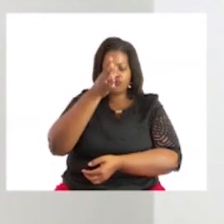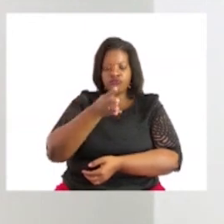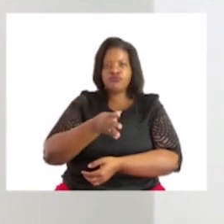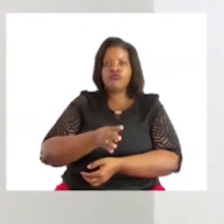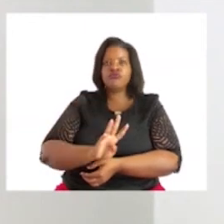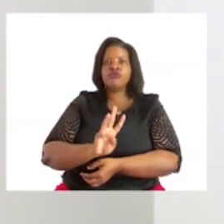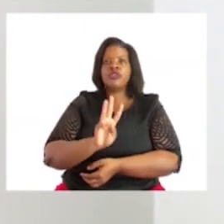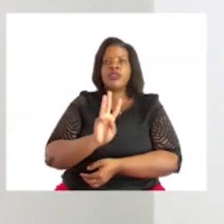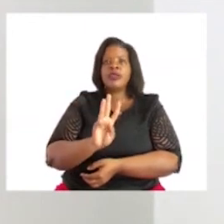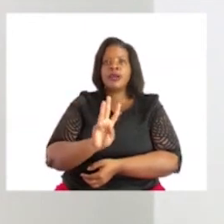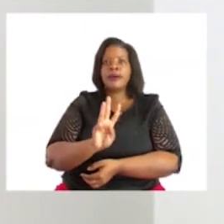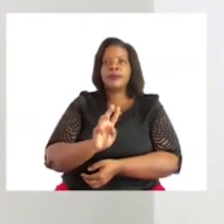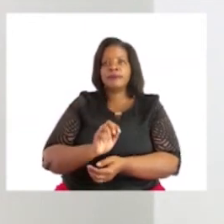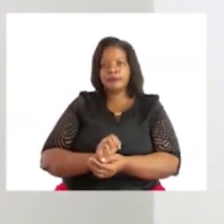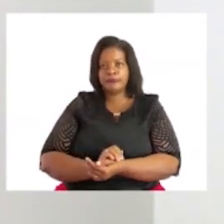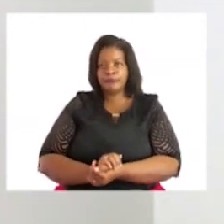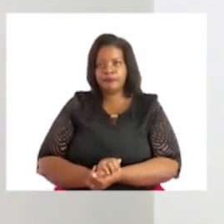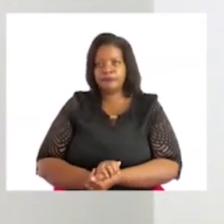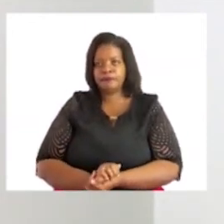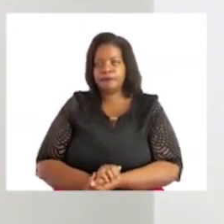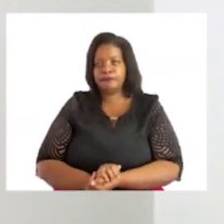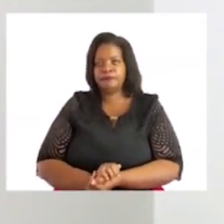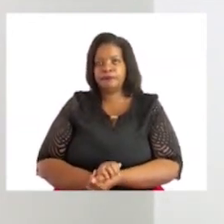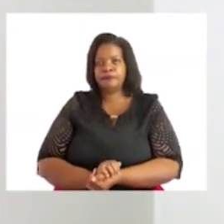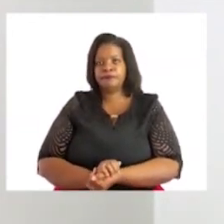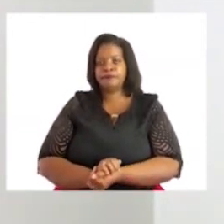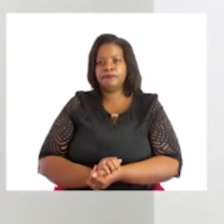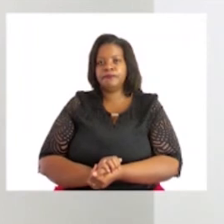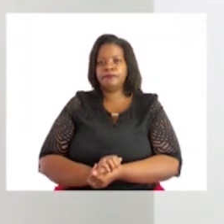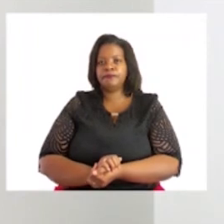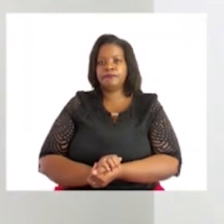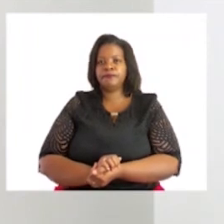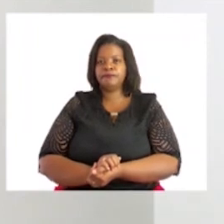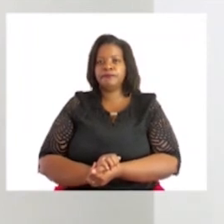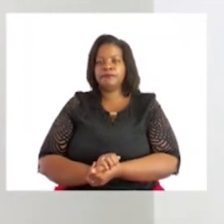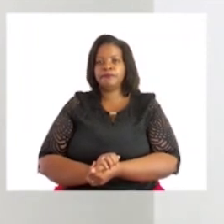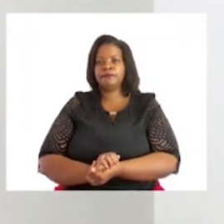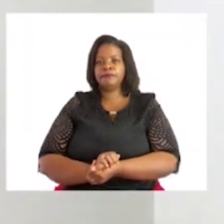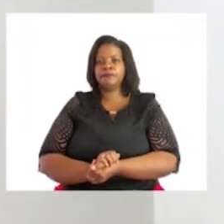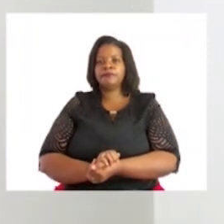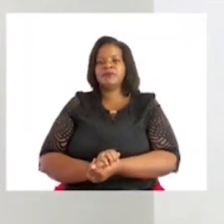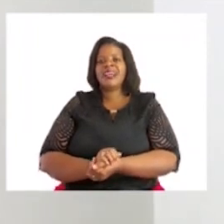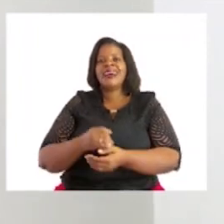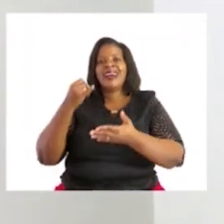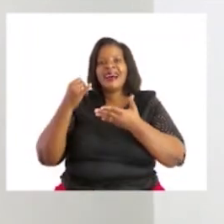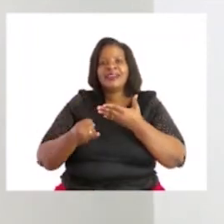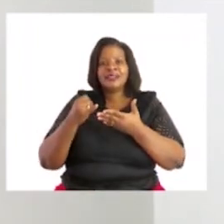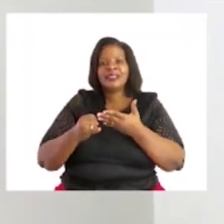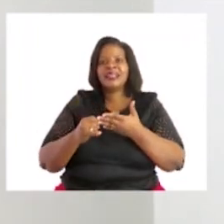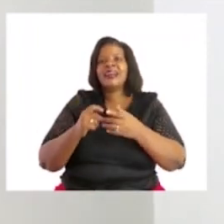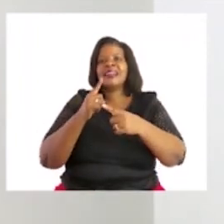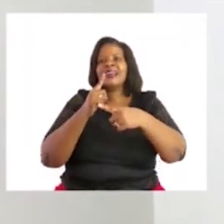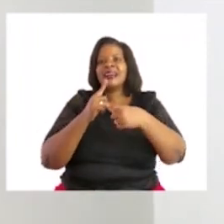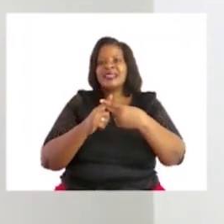4. And I'll get a 3. If I did not forget that equal. So at the end, this addition is